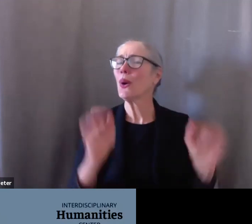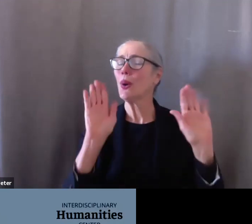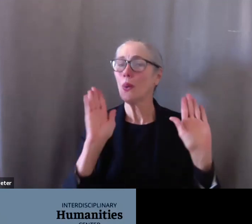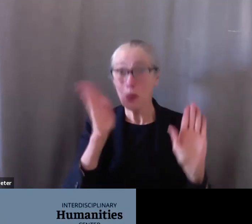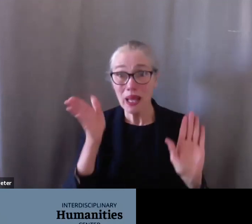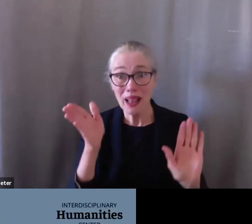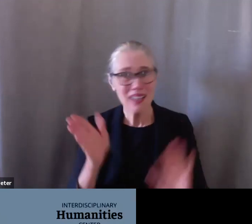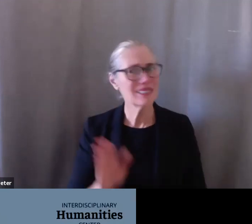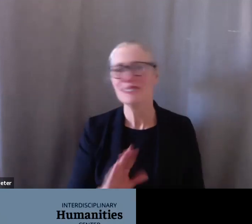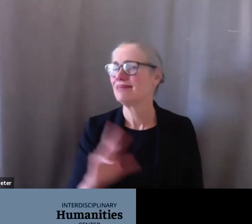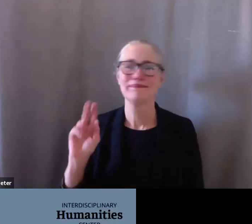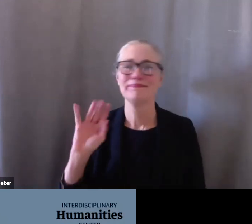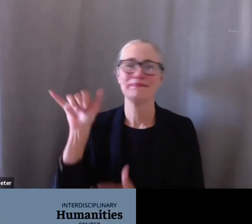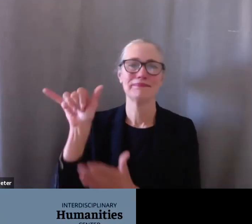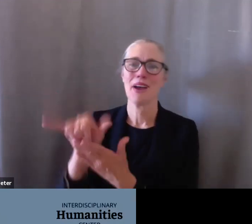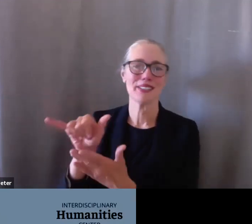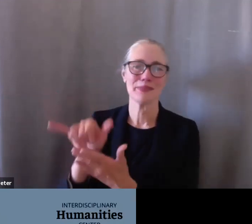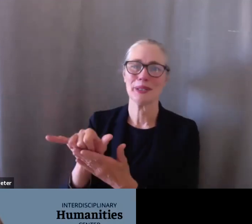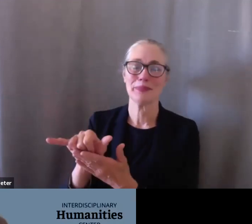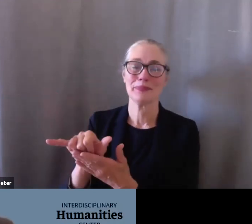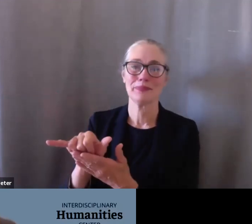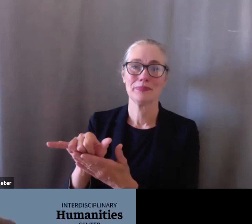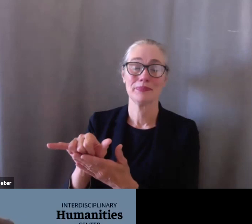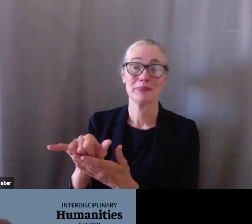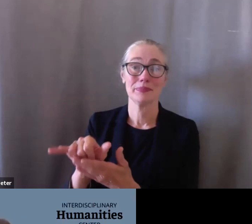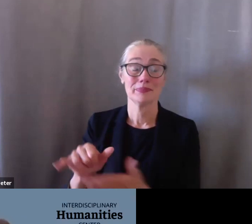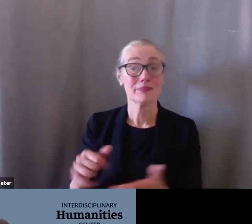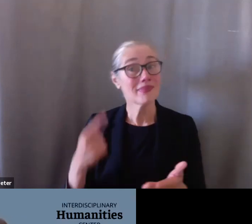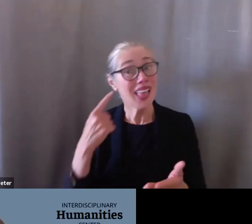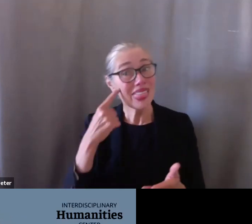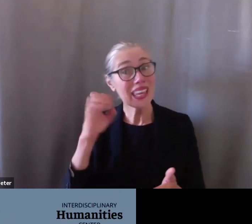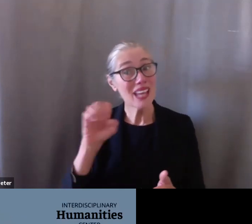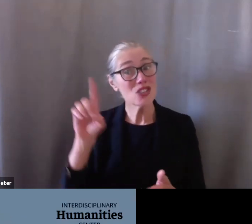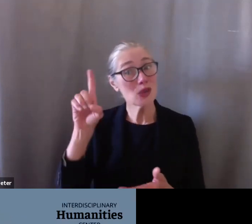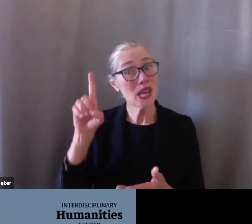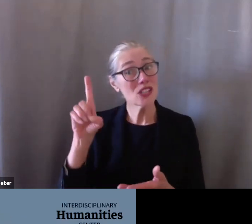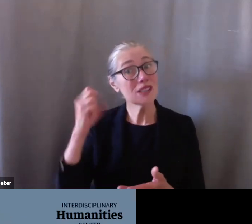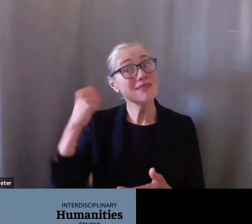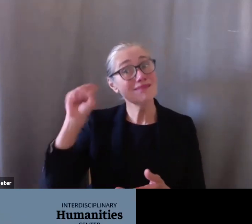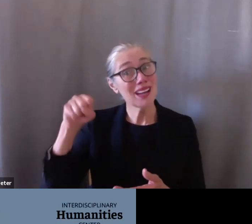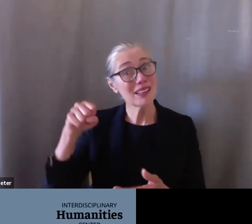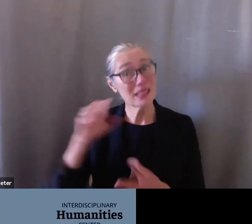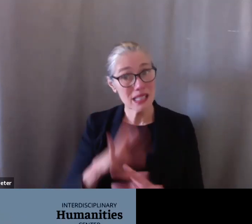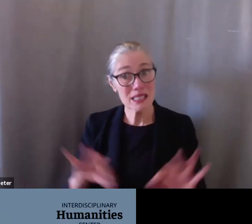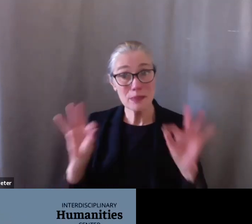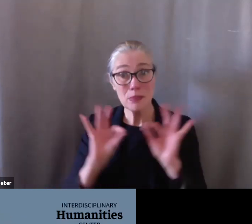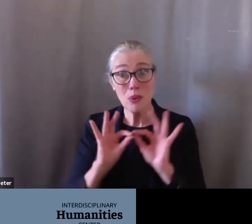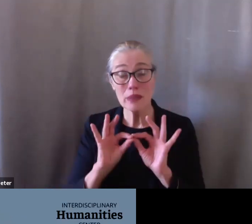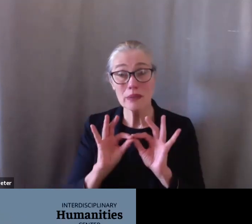demographic factors in terms of partisan affiliation is level of education. And obviously that's not the case that